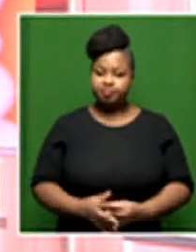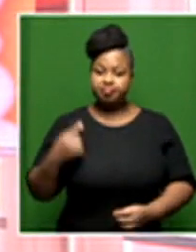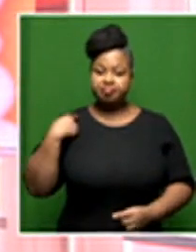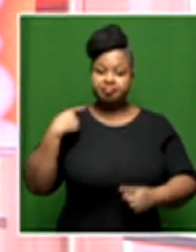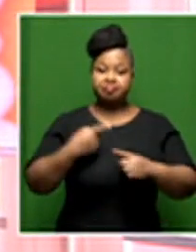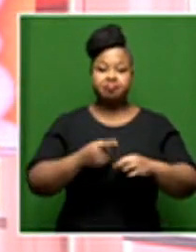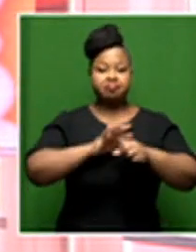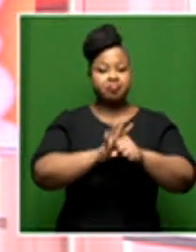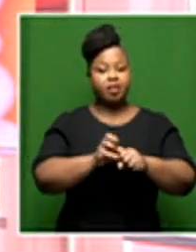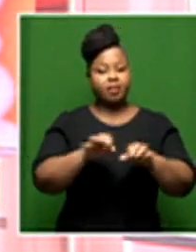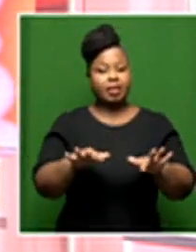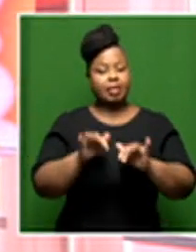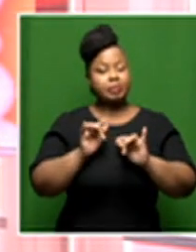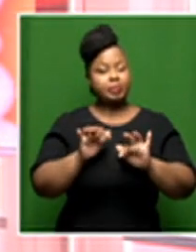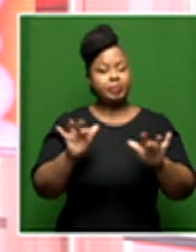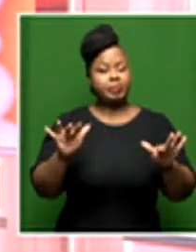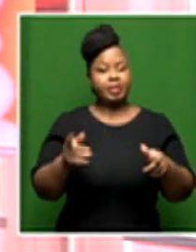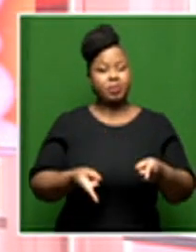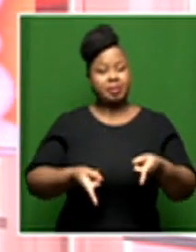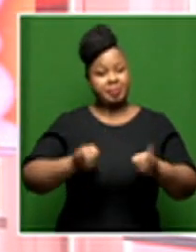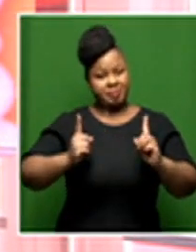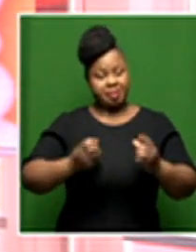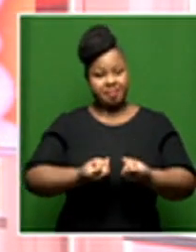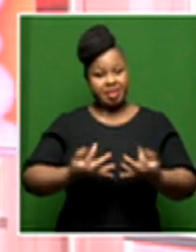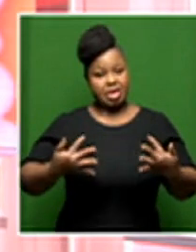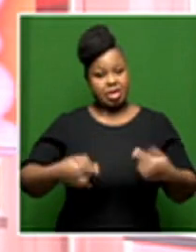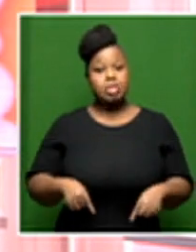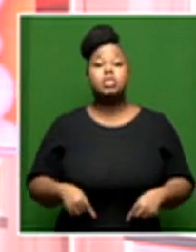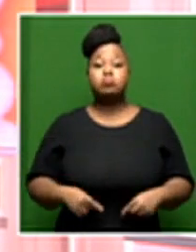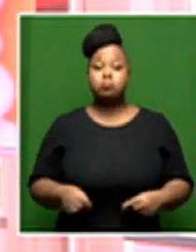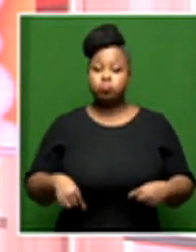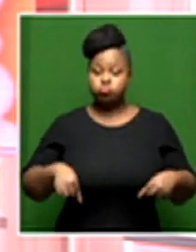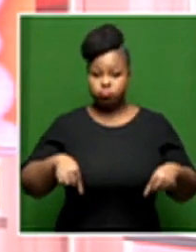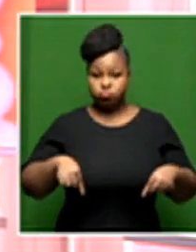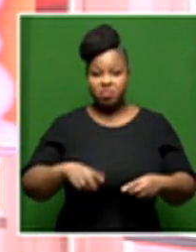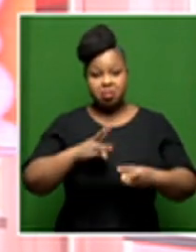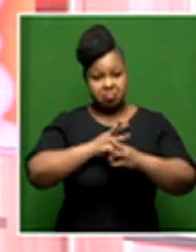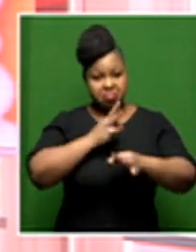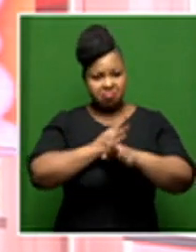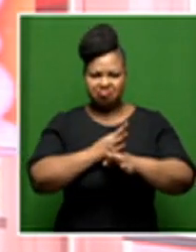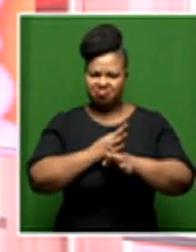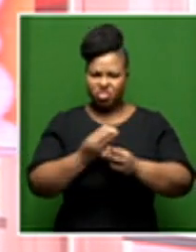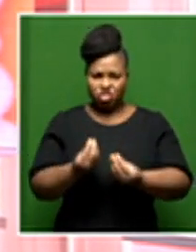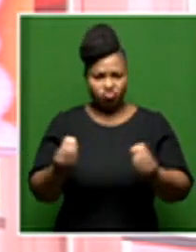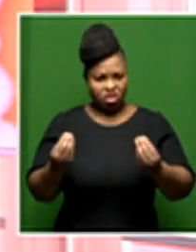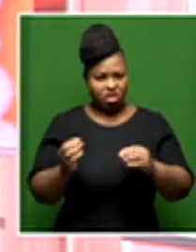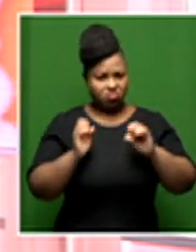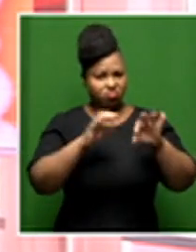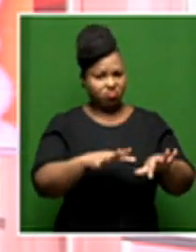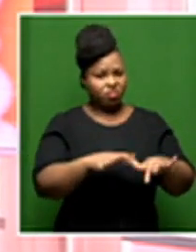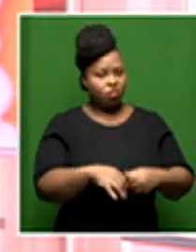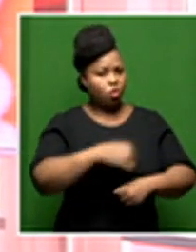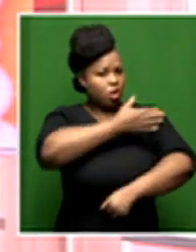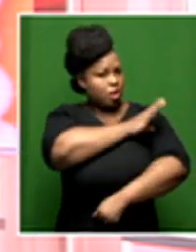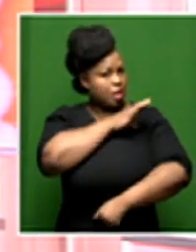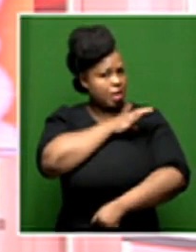During the COVID-19 pandemic, fear of contracting the virus saw many parents and guardians not taking their children to